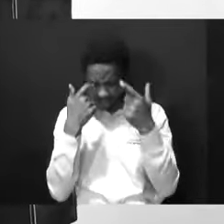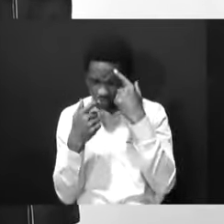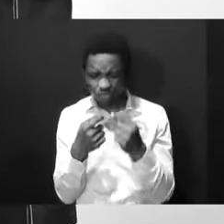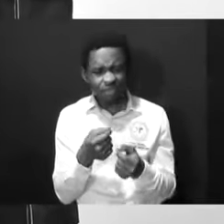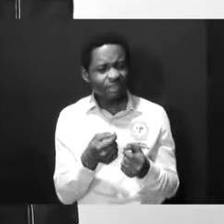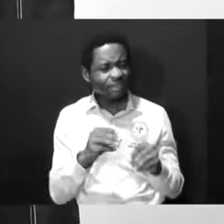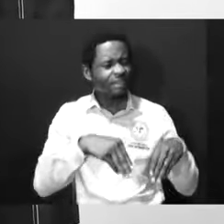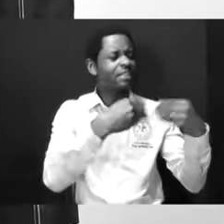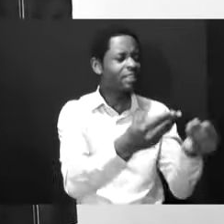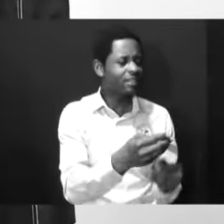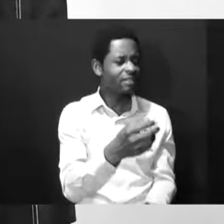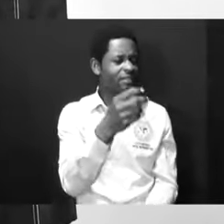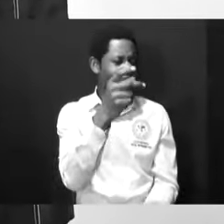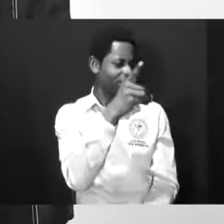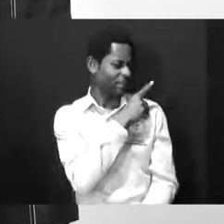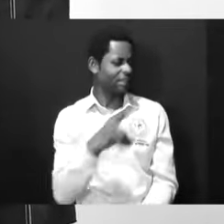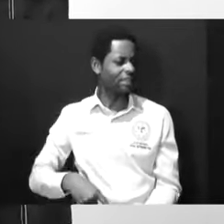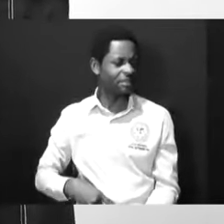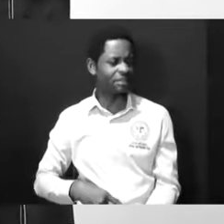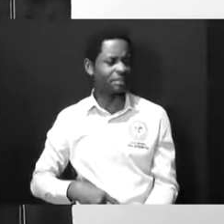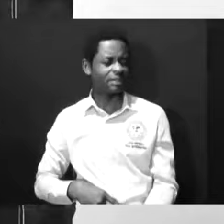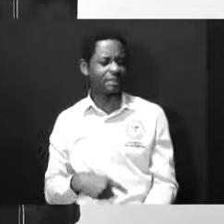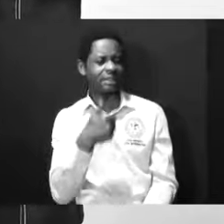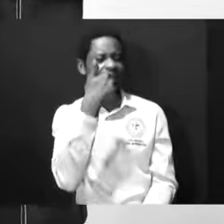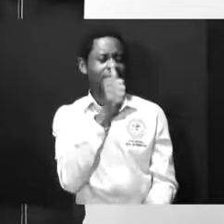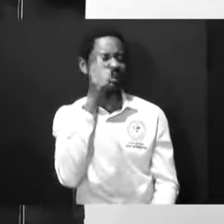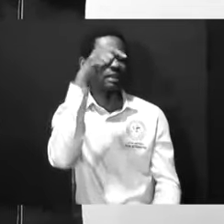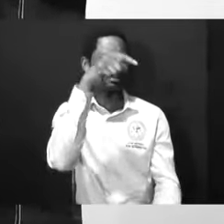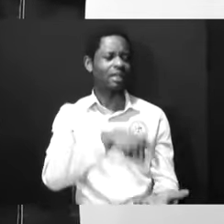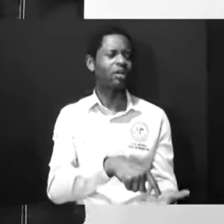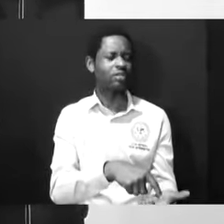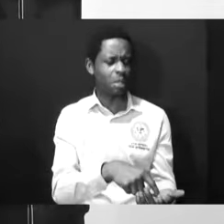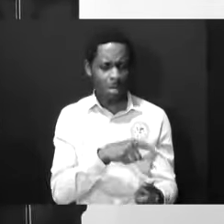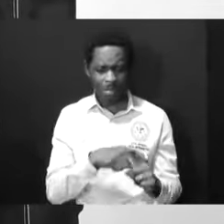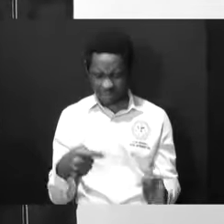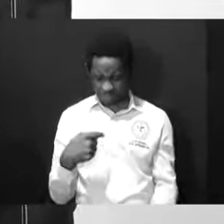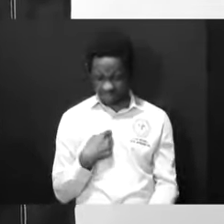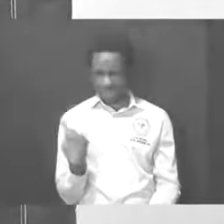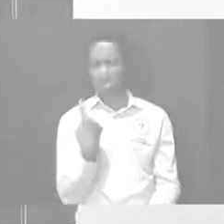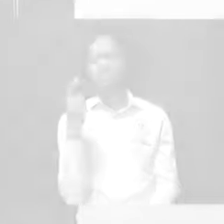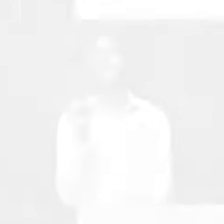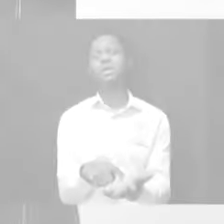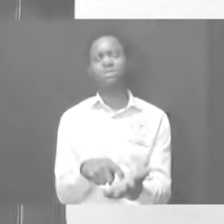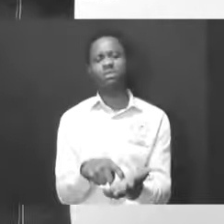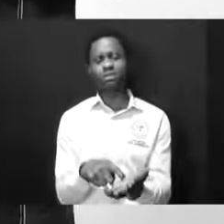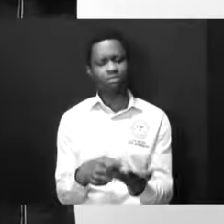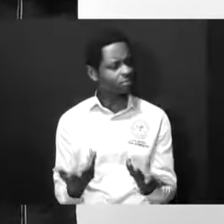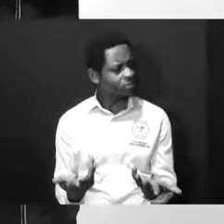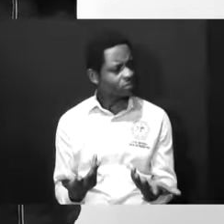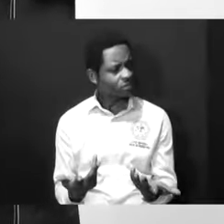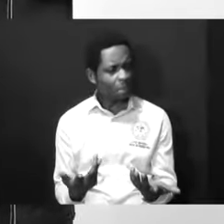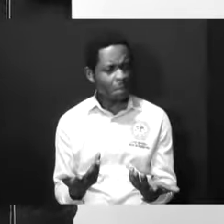he thought, but with me only thousands. What more can he get but the kingdom? Now Saul